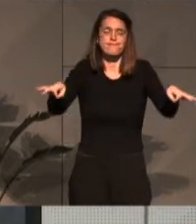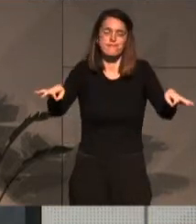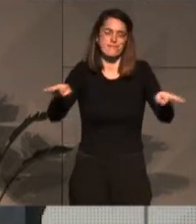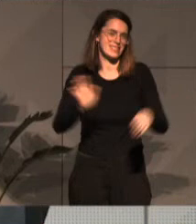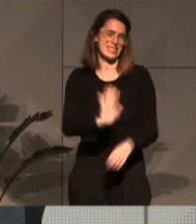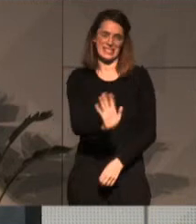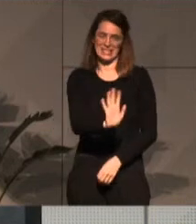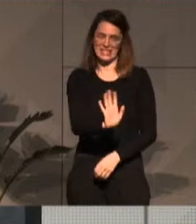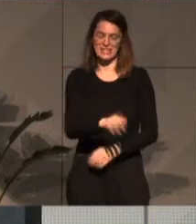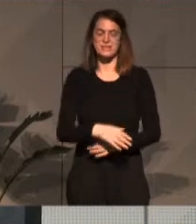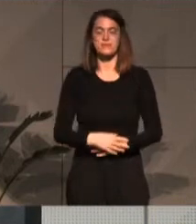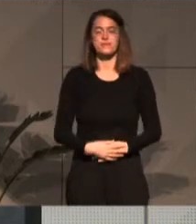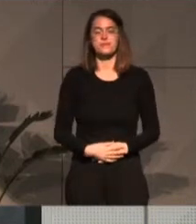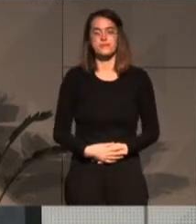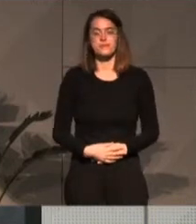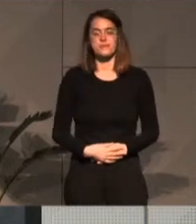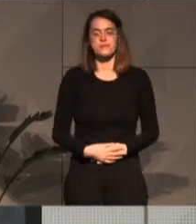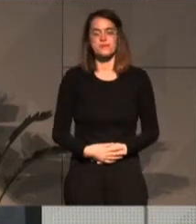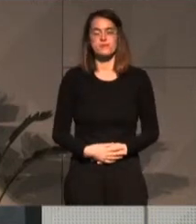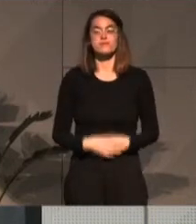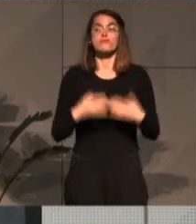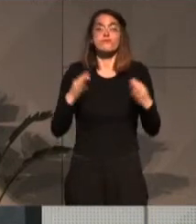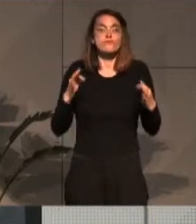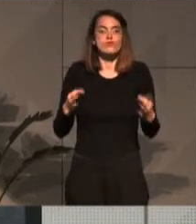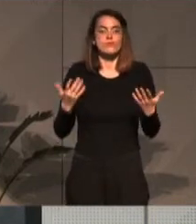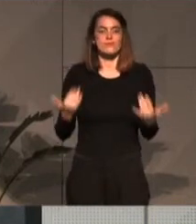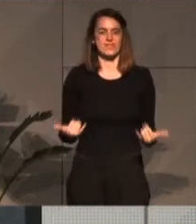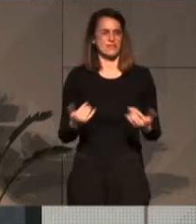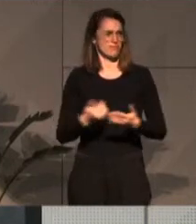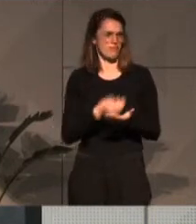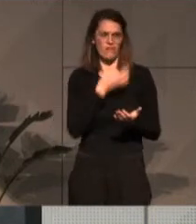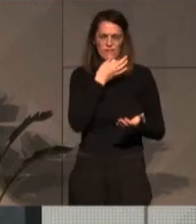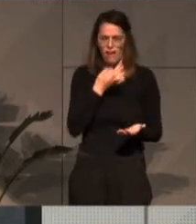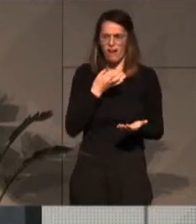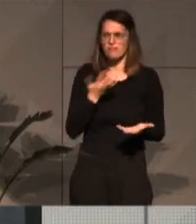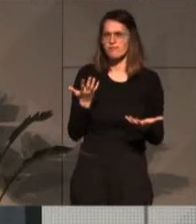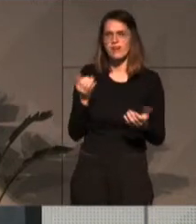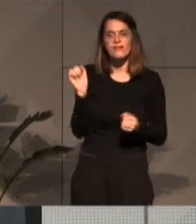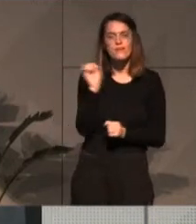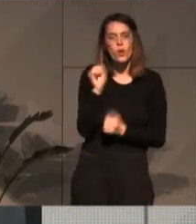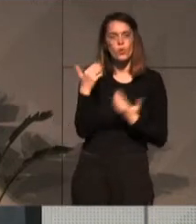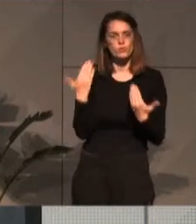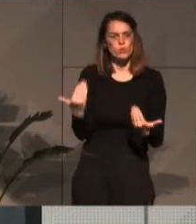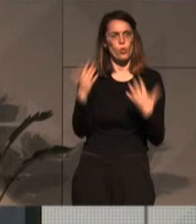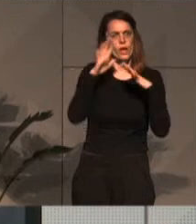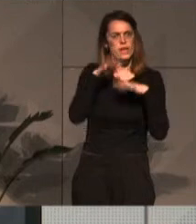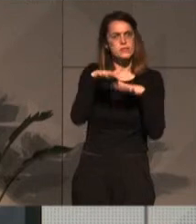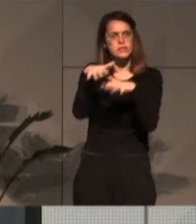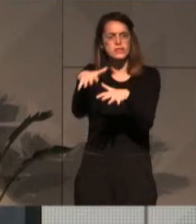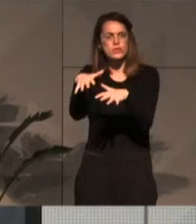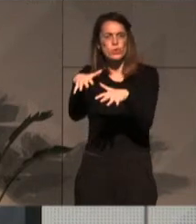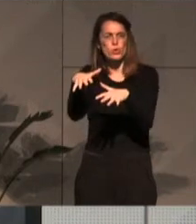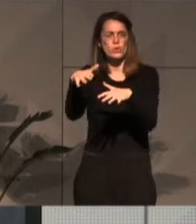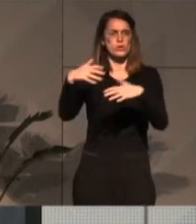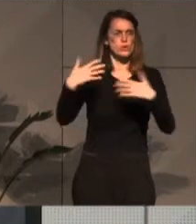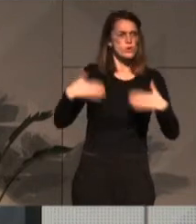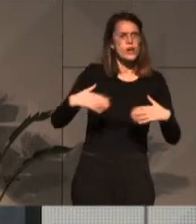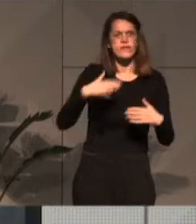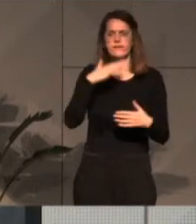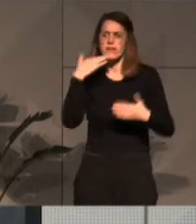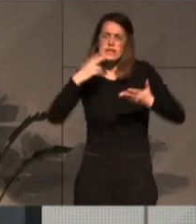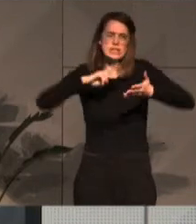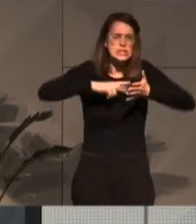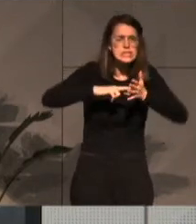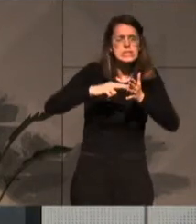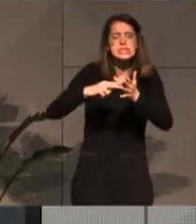spread the virus in here. Okay, so let's come back to the question of why we did all this. This was a major